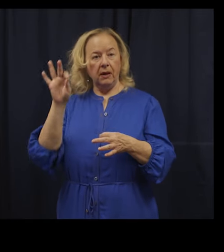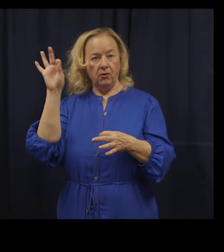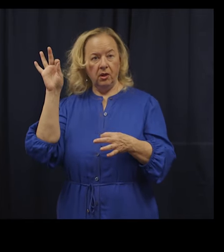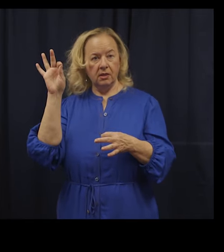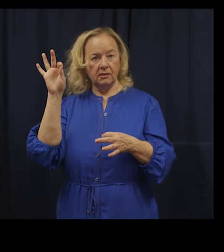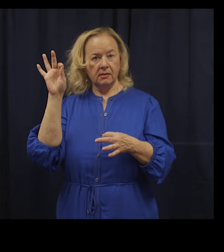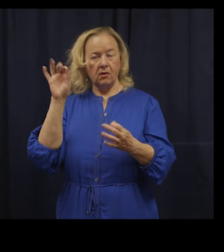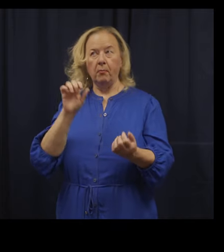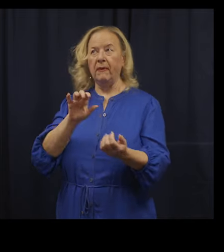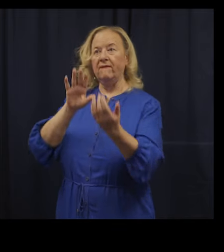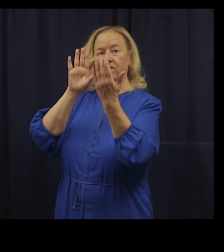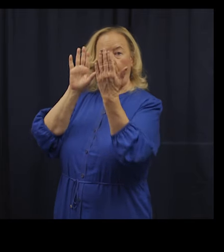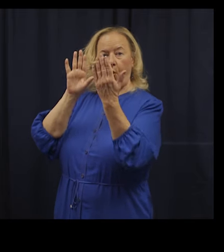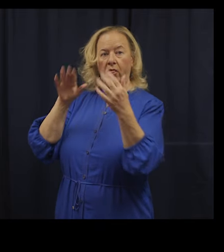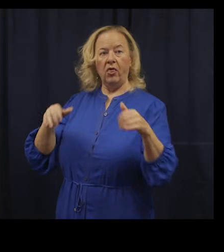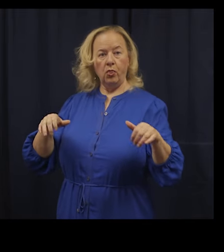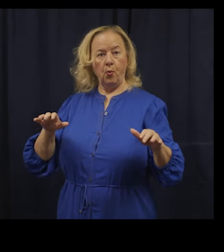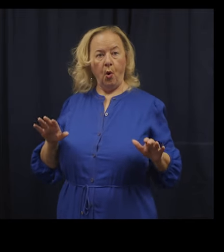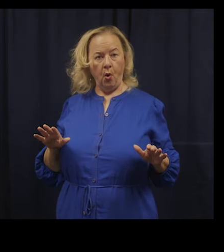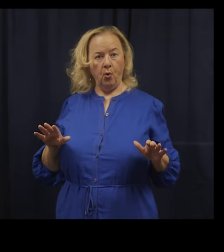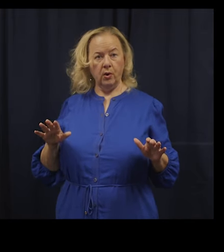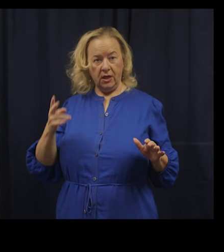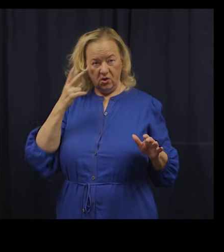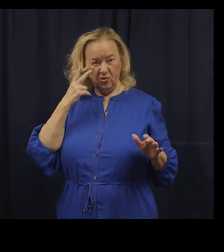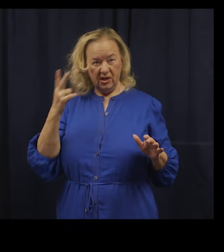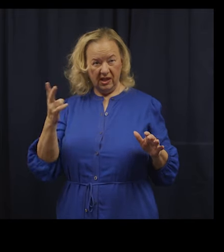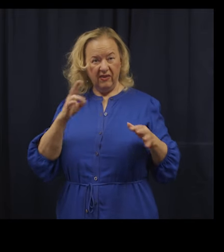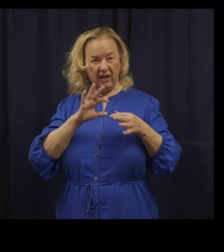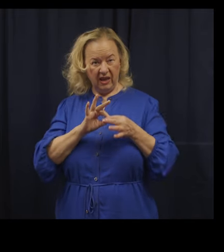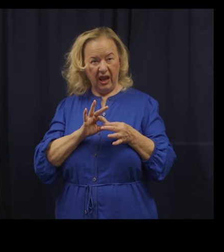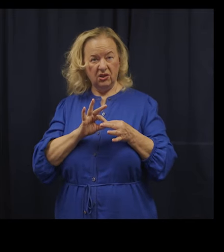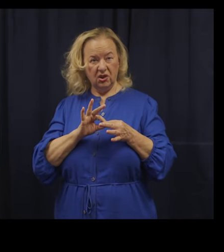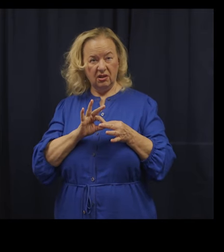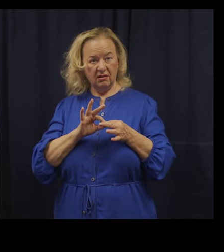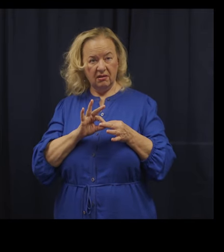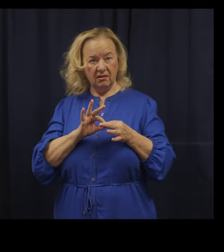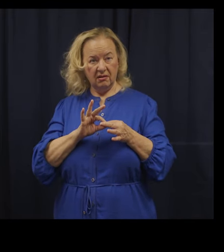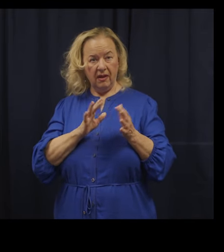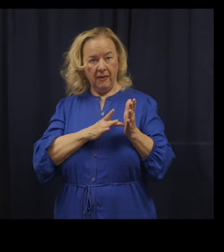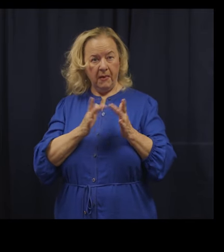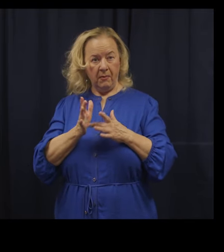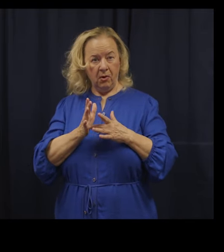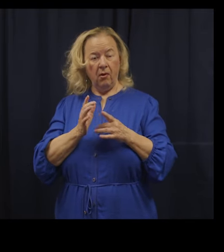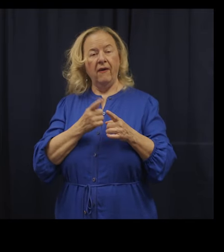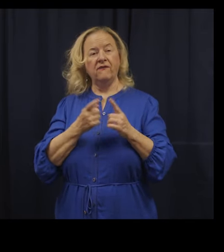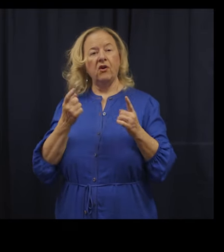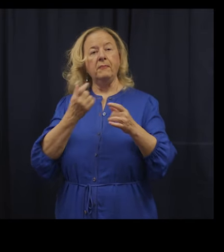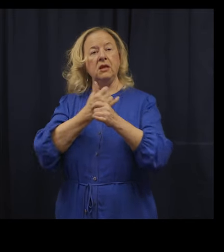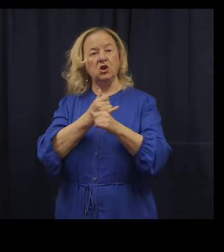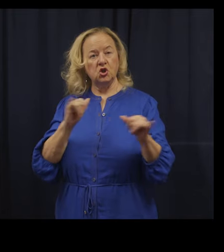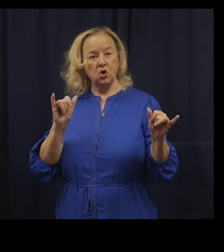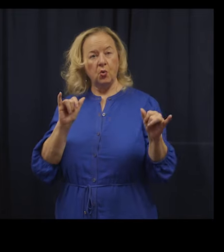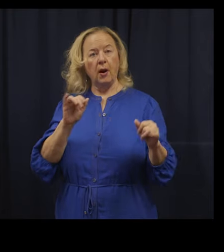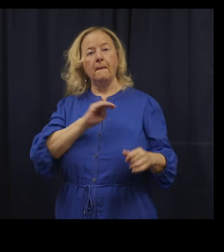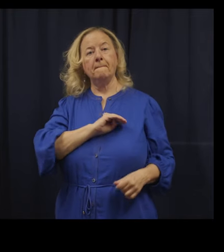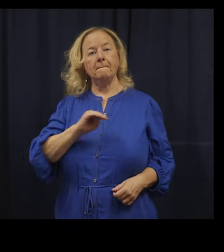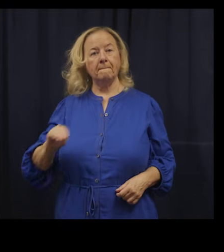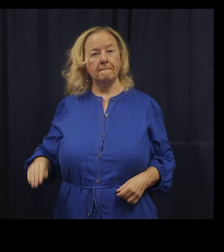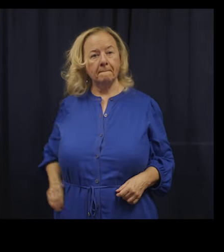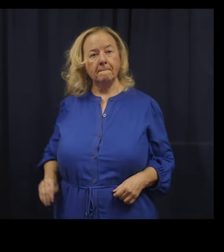are before his throne. Is everyone seeing these connections all through the Bible? And from Yeshua, the